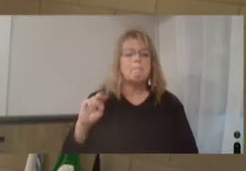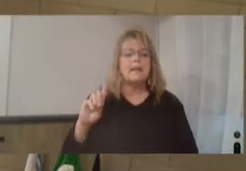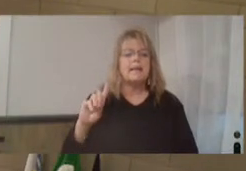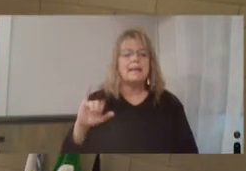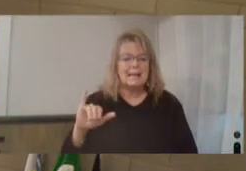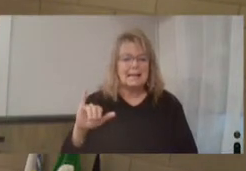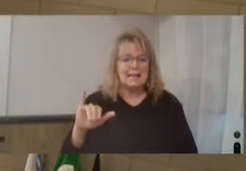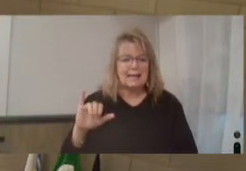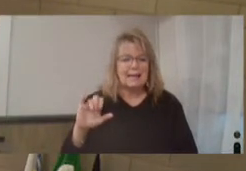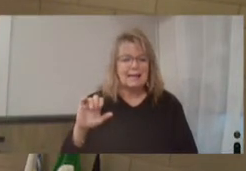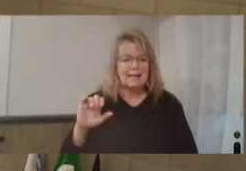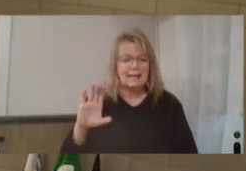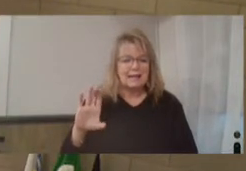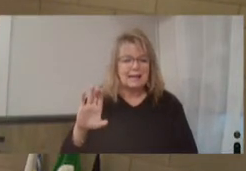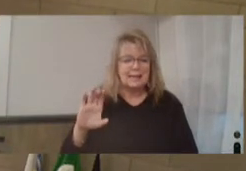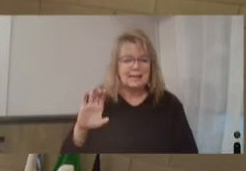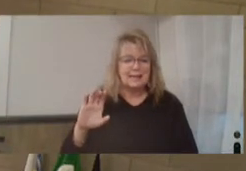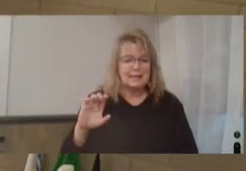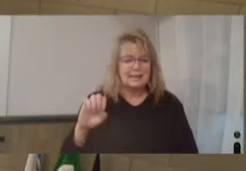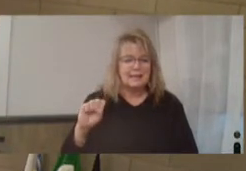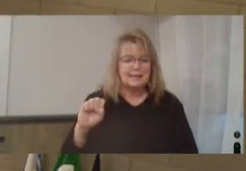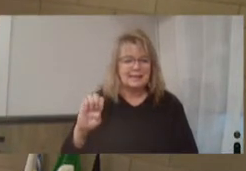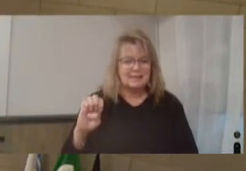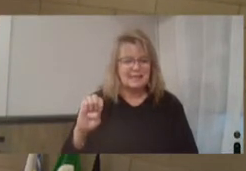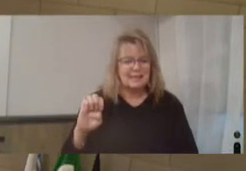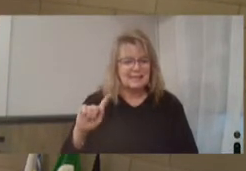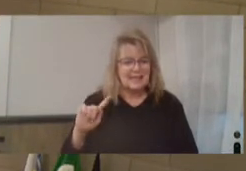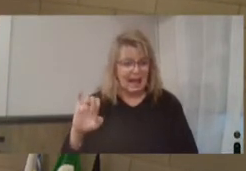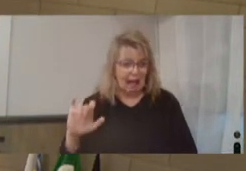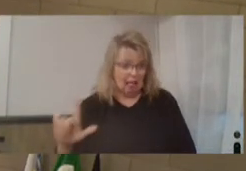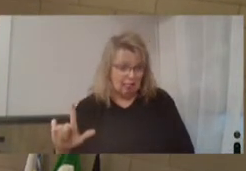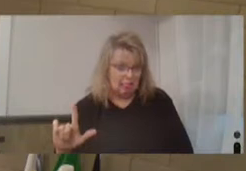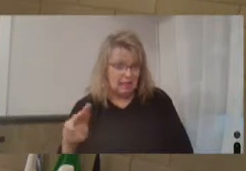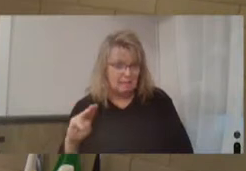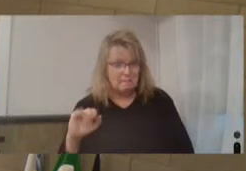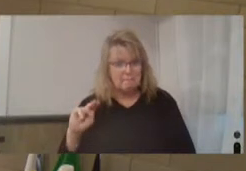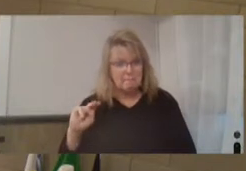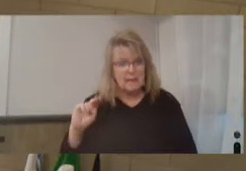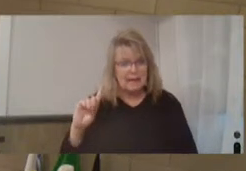Mindy Sattel. Been that kind of day. Okay. Mindy.